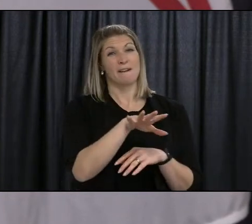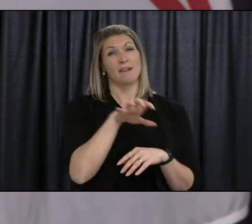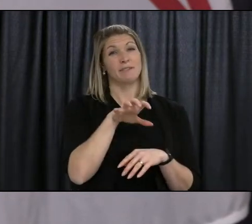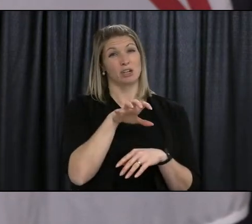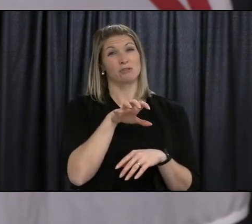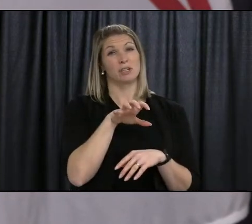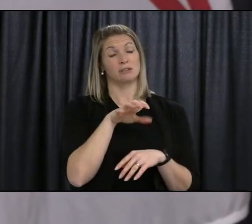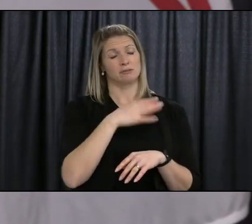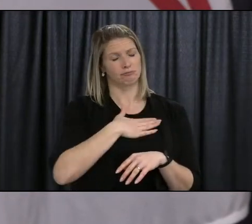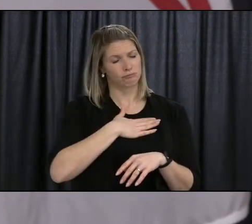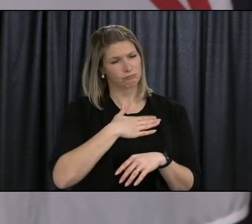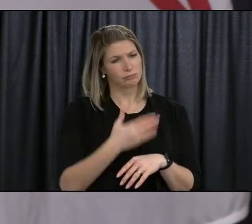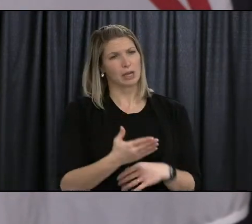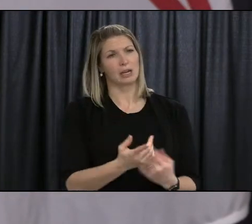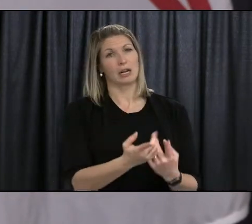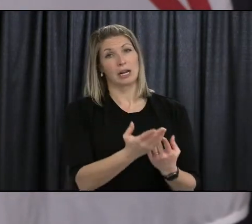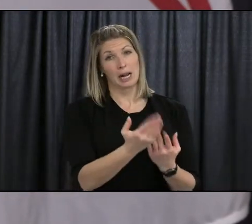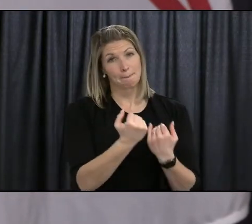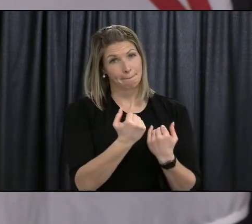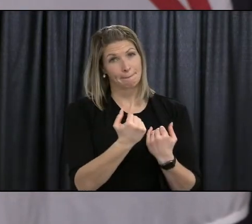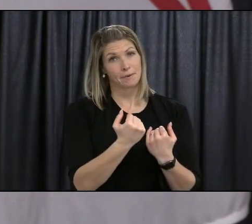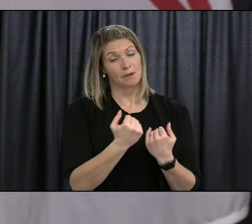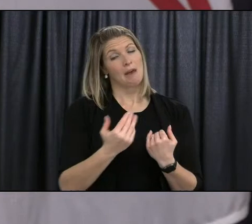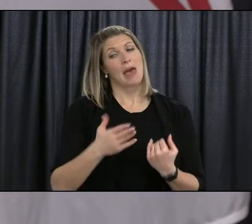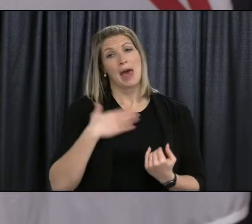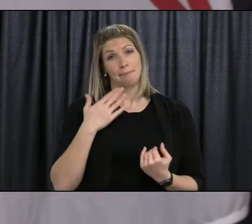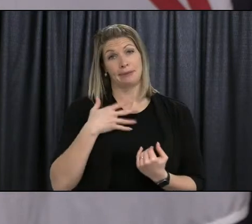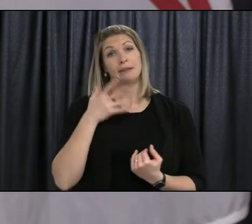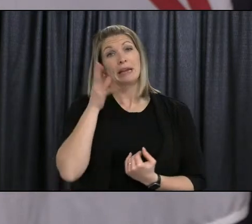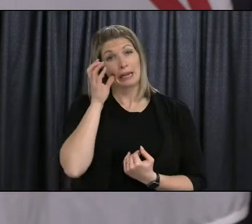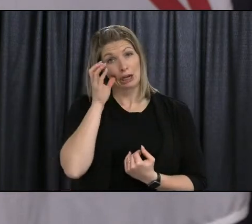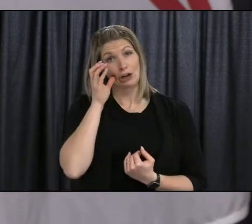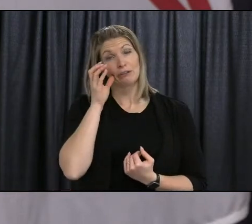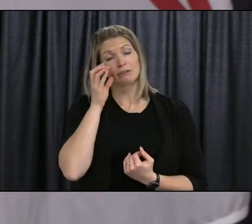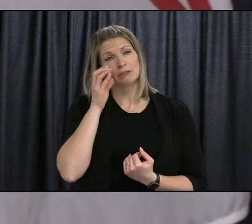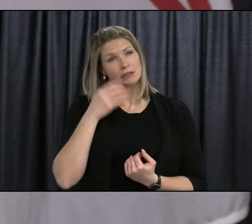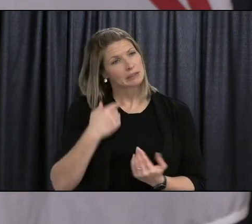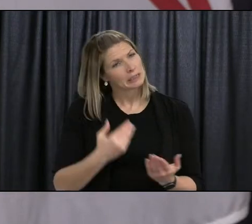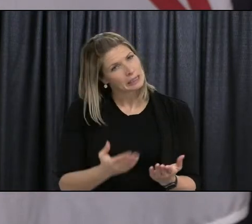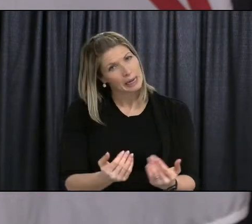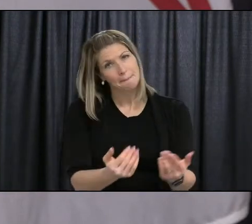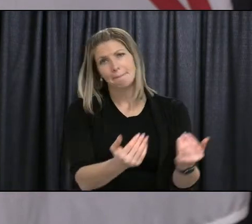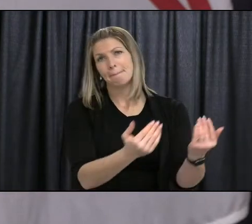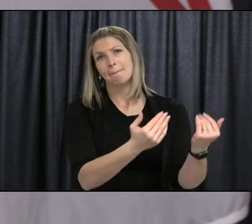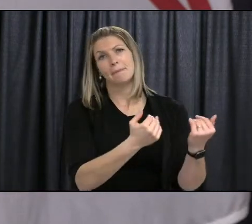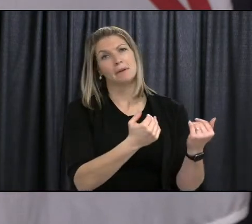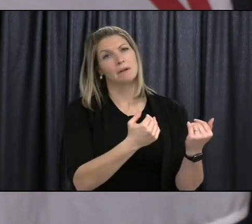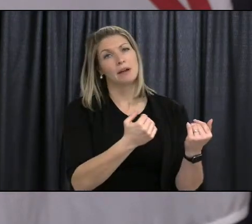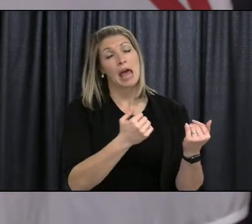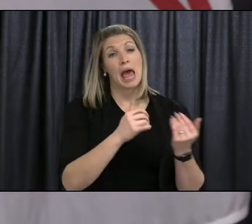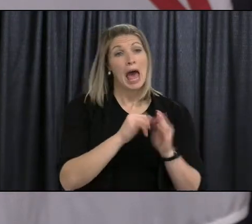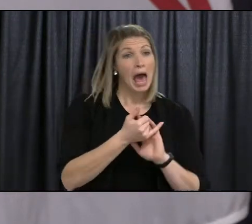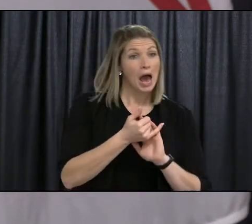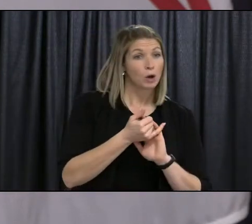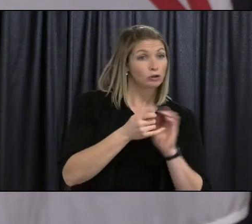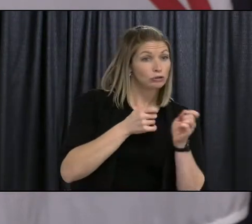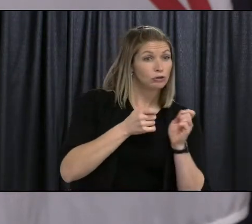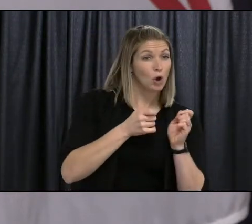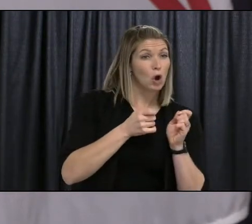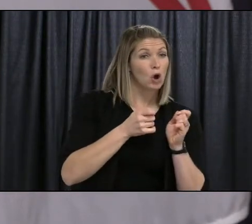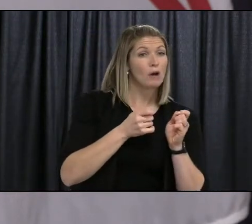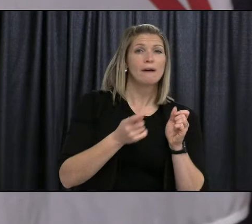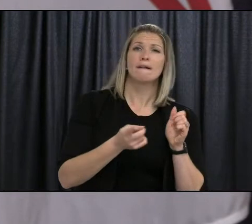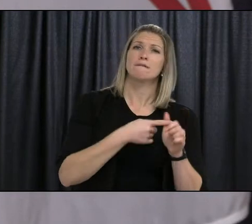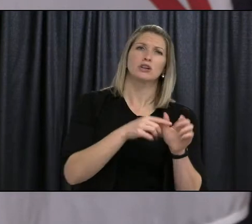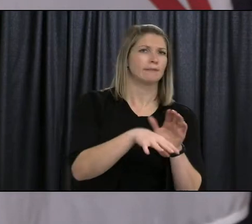that's excellent. I'm really happy to hear that. Like I said, the only way we can get a handle on COVID is to find it.